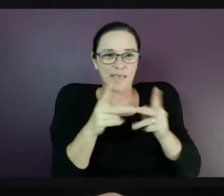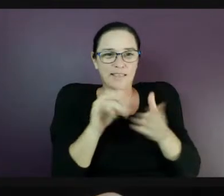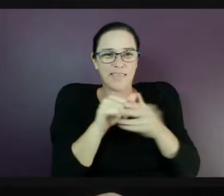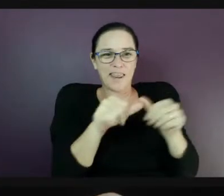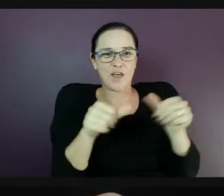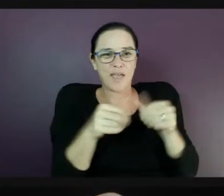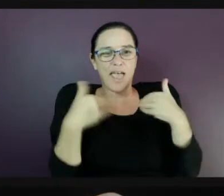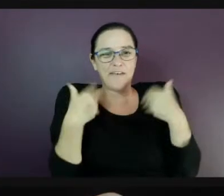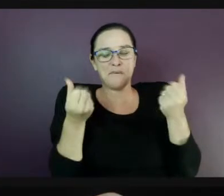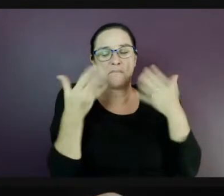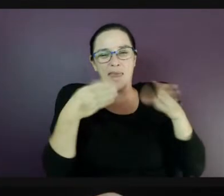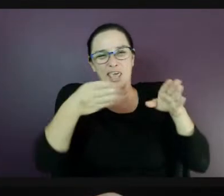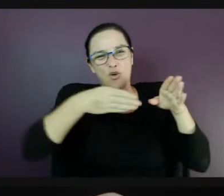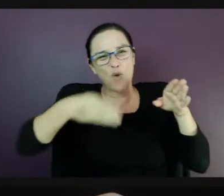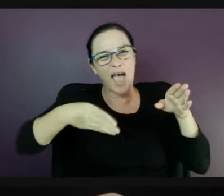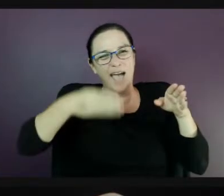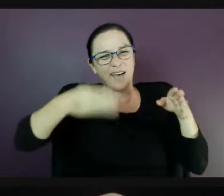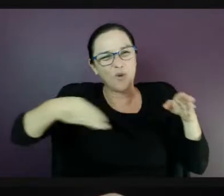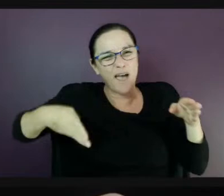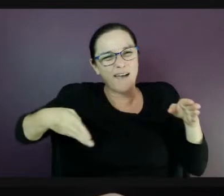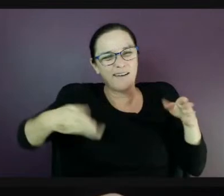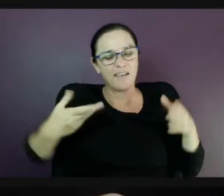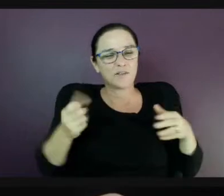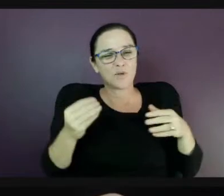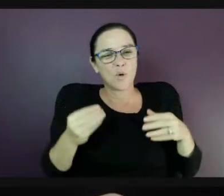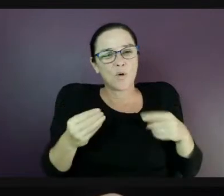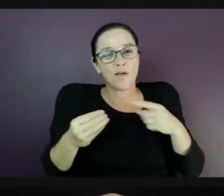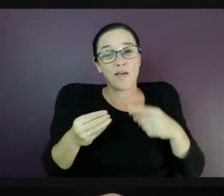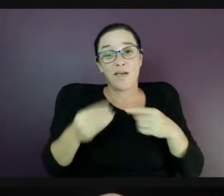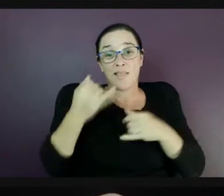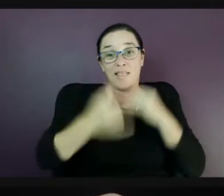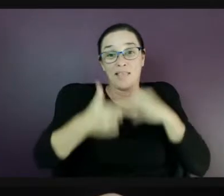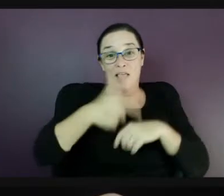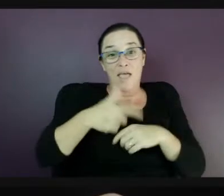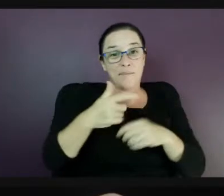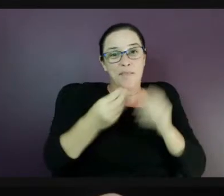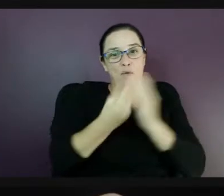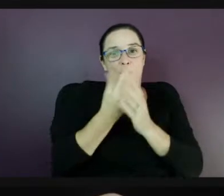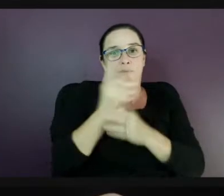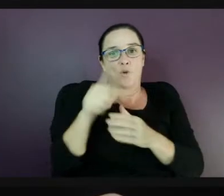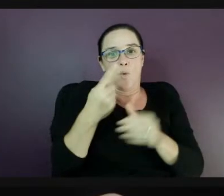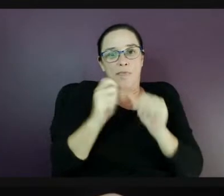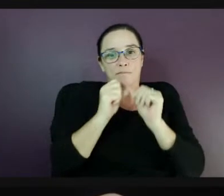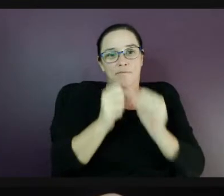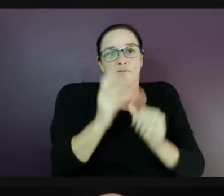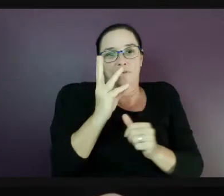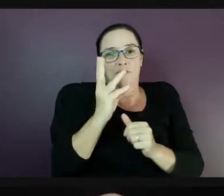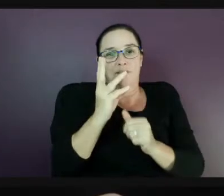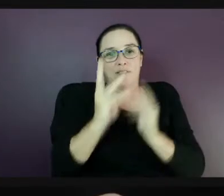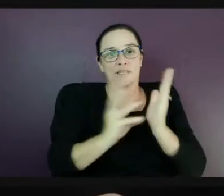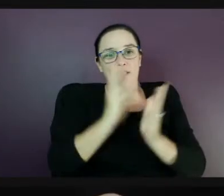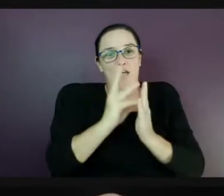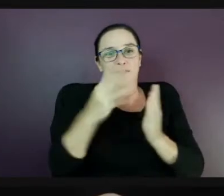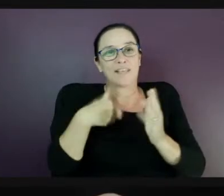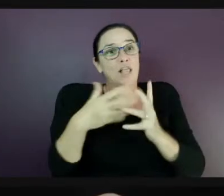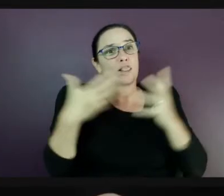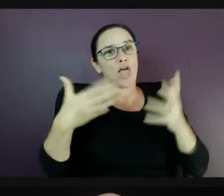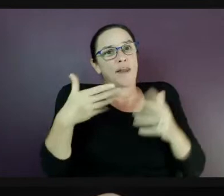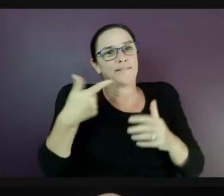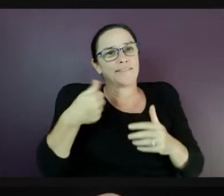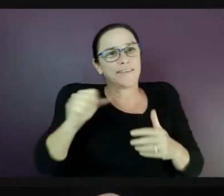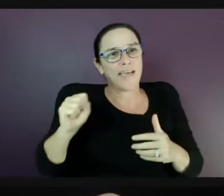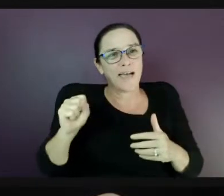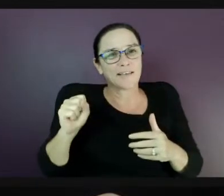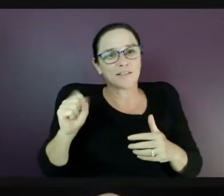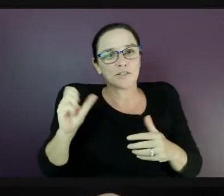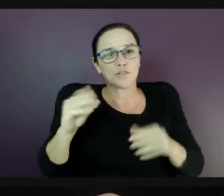happened in 74 was the eruption only lasted 6 hours. It was very gas rich. So it actually like covered a lot of